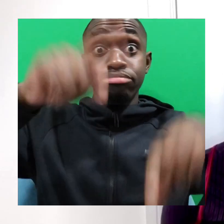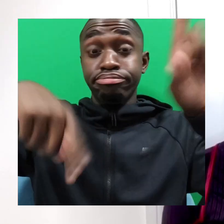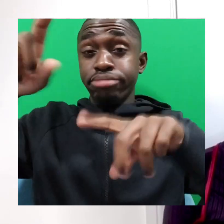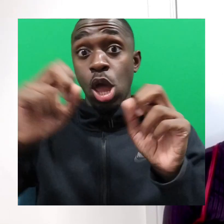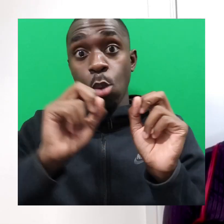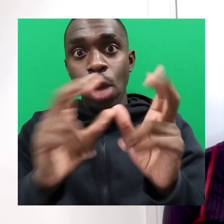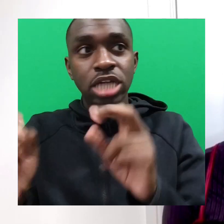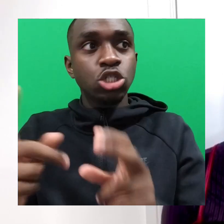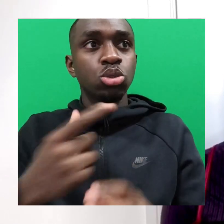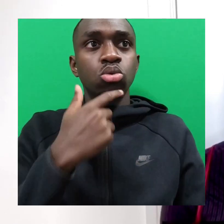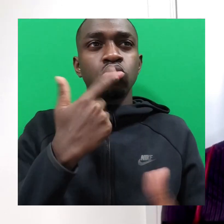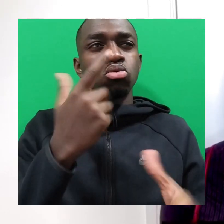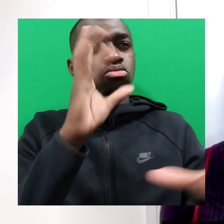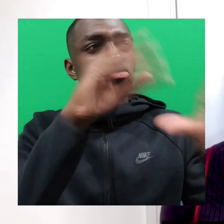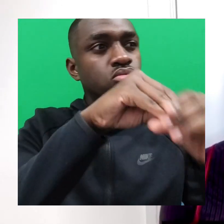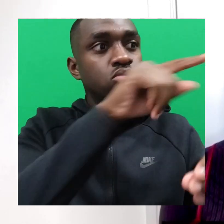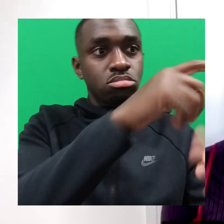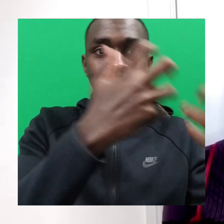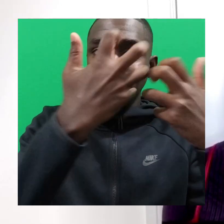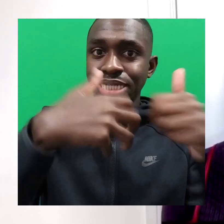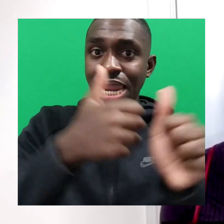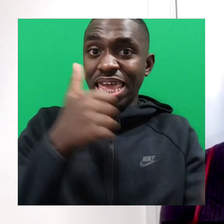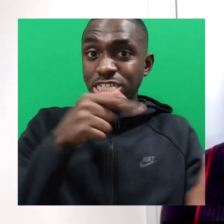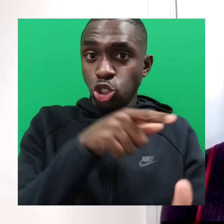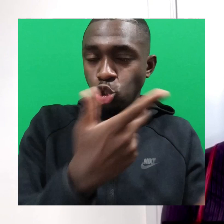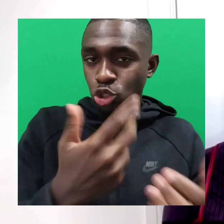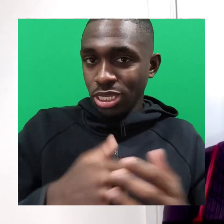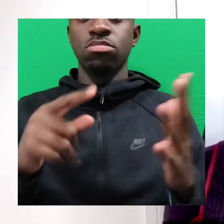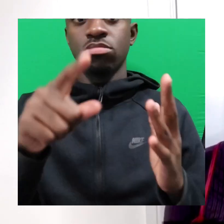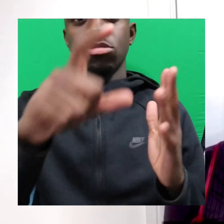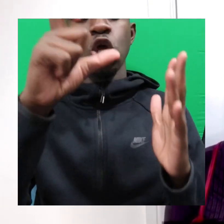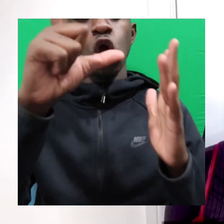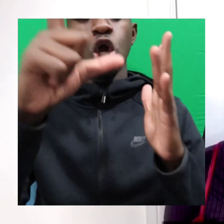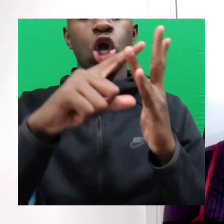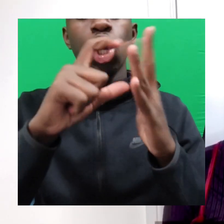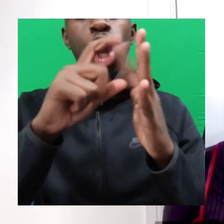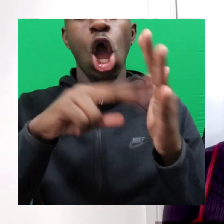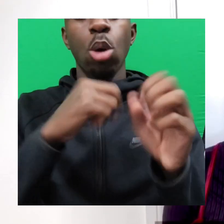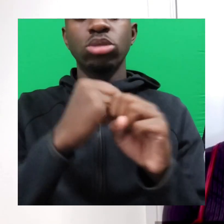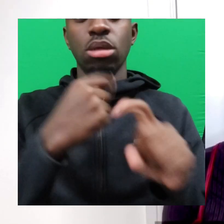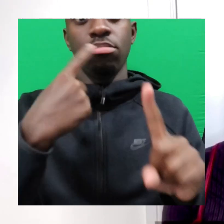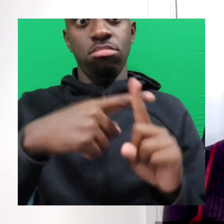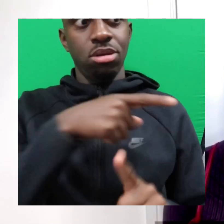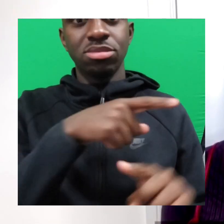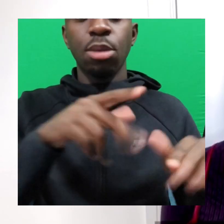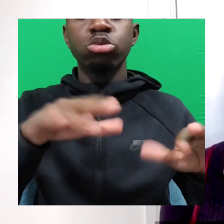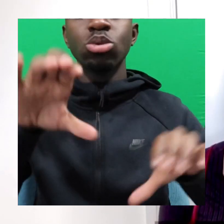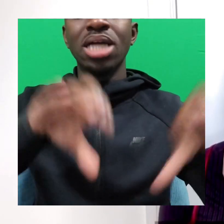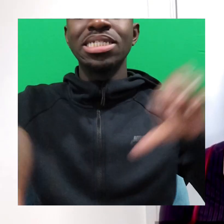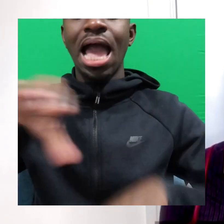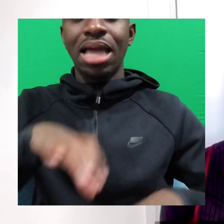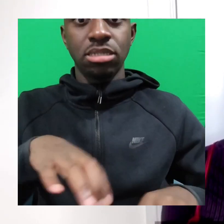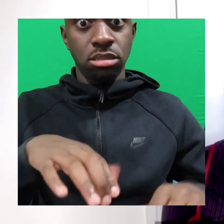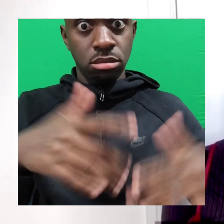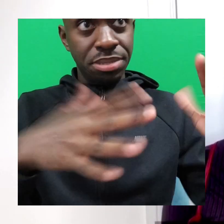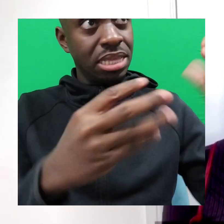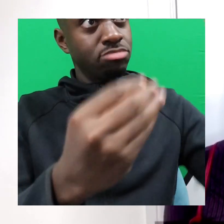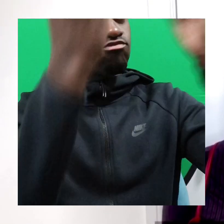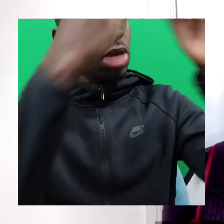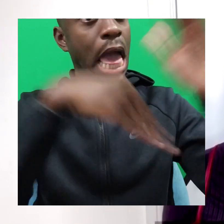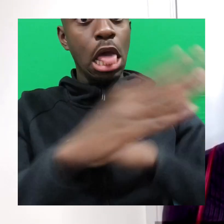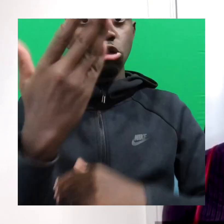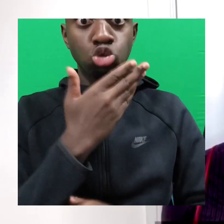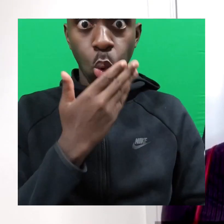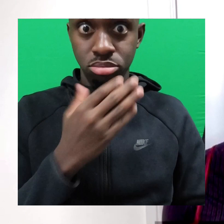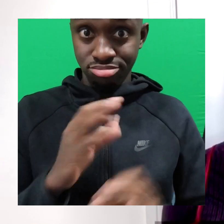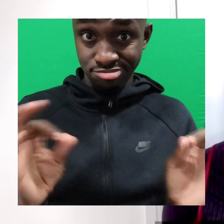degree. Coding, computer science was not something that was taught to me at school. It wasn't even a subject